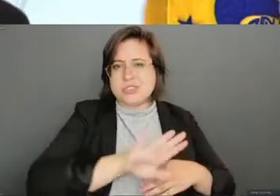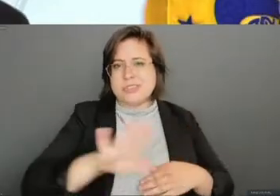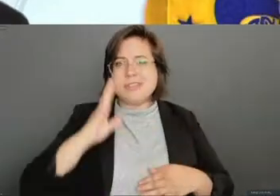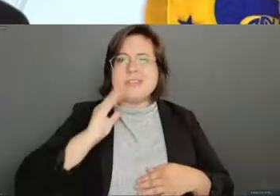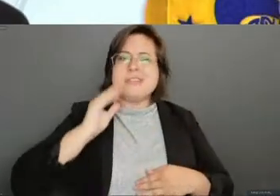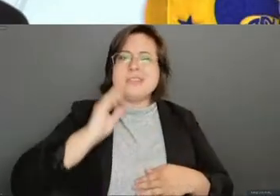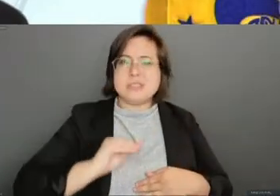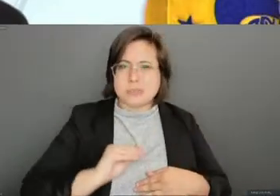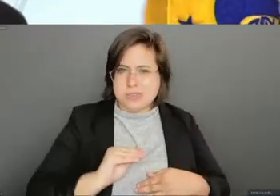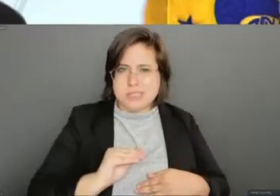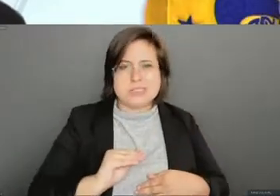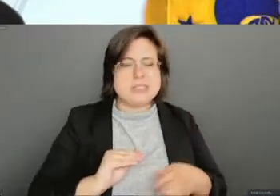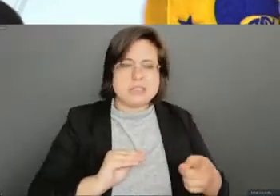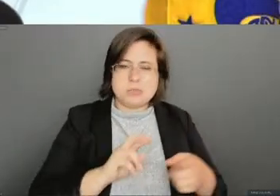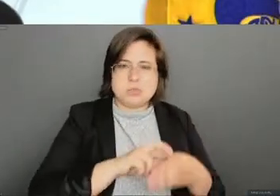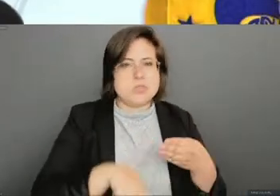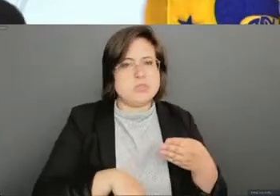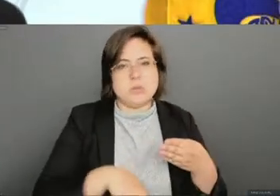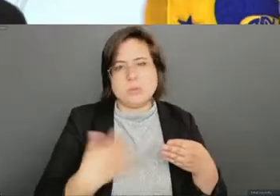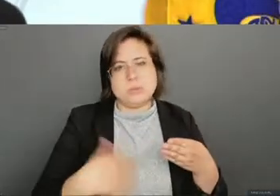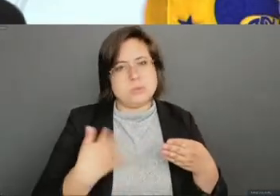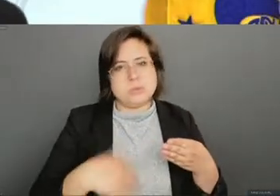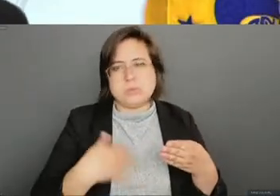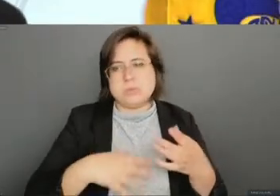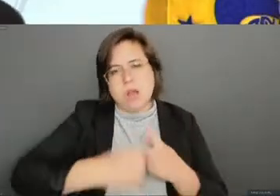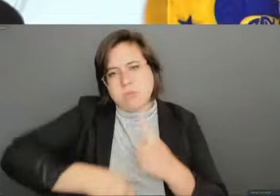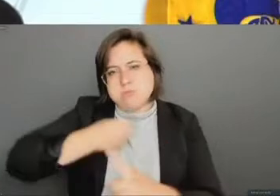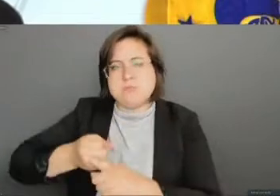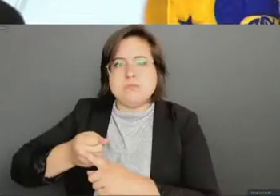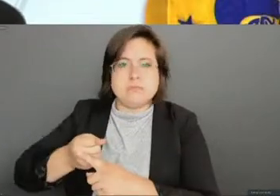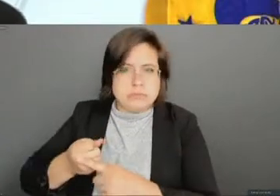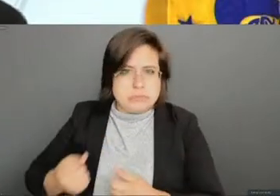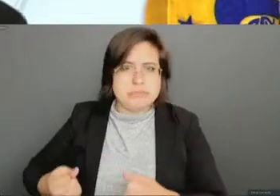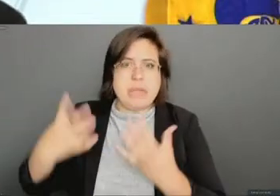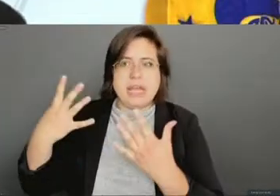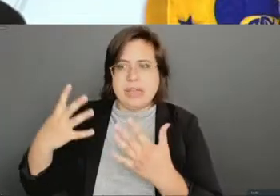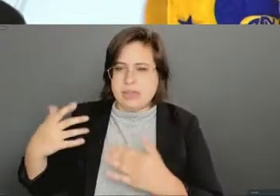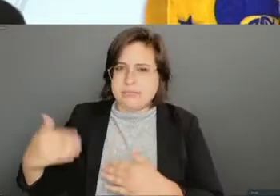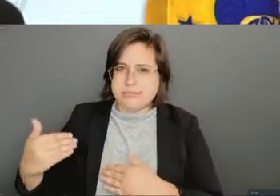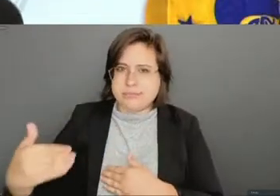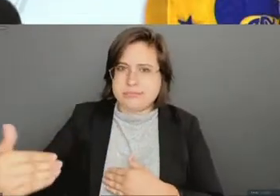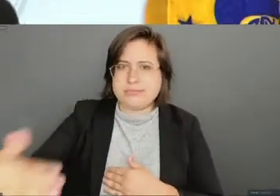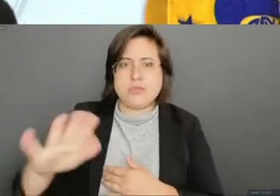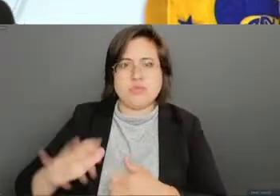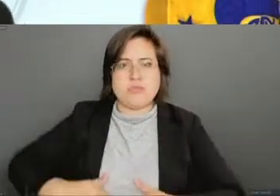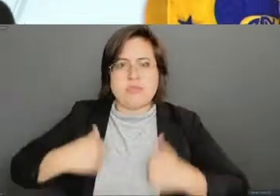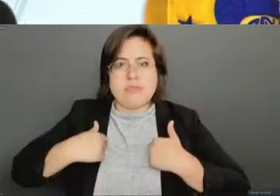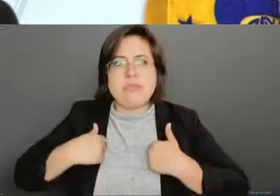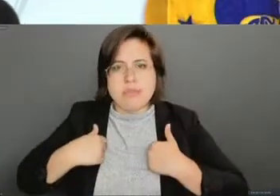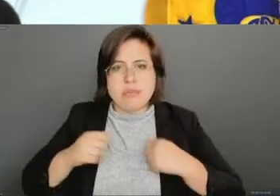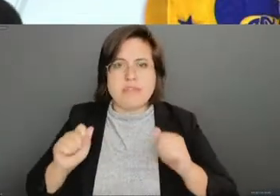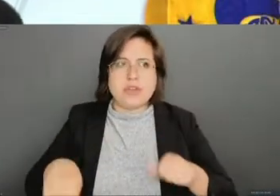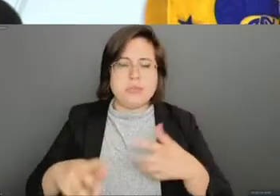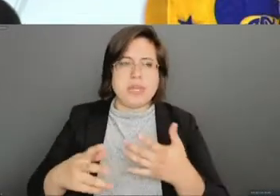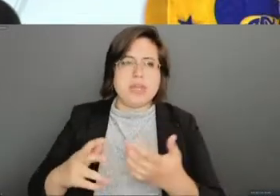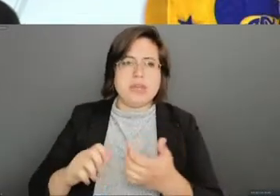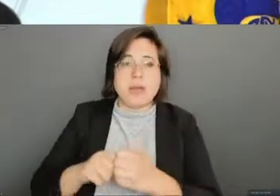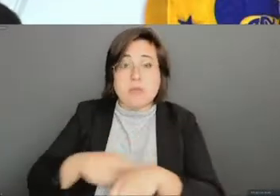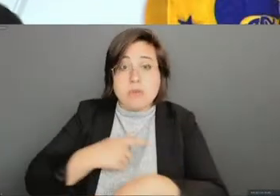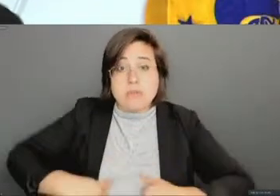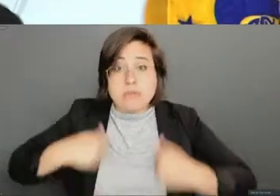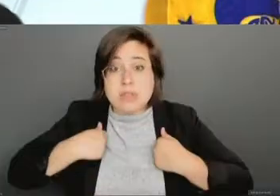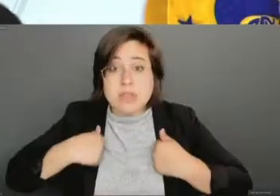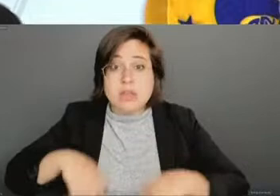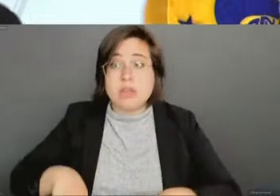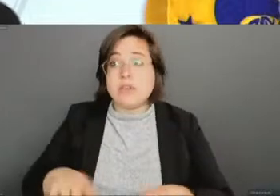that results from that has a profound impact on a number of outcomes we care about down the line, whether it's longevity, whether it is the likelihood